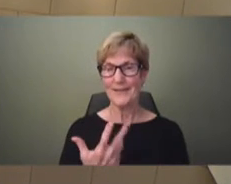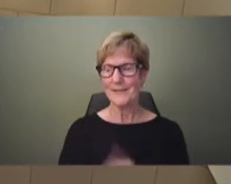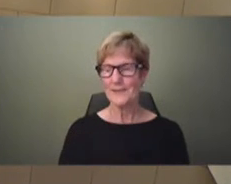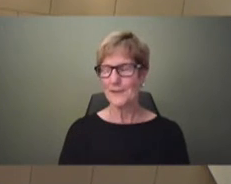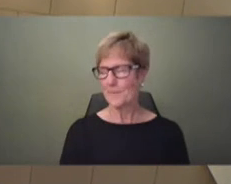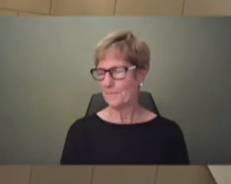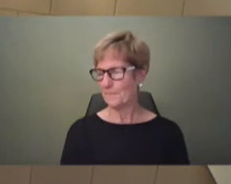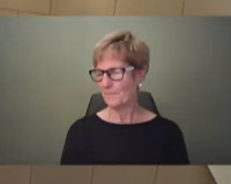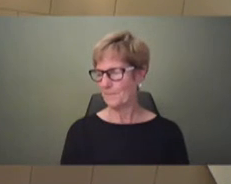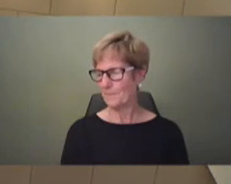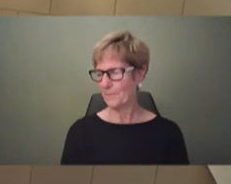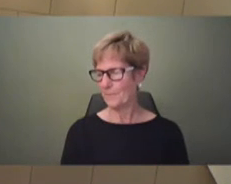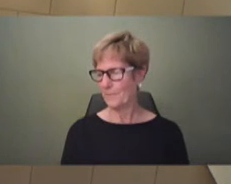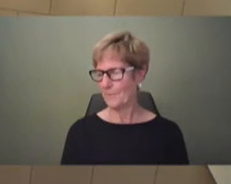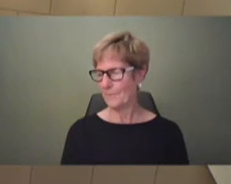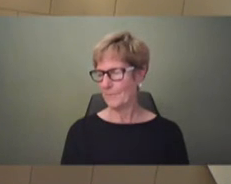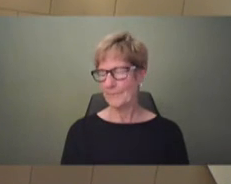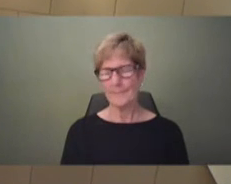other